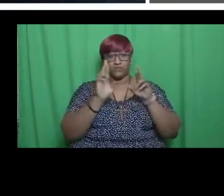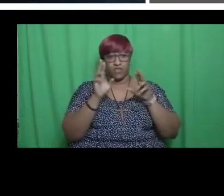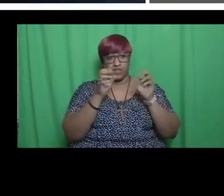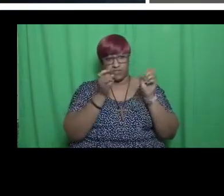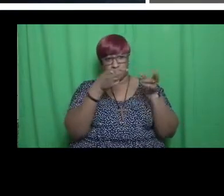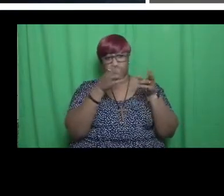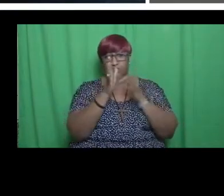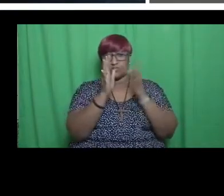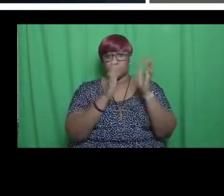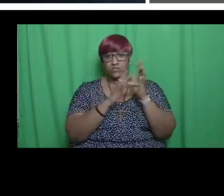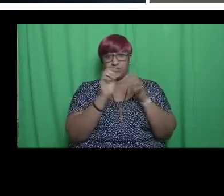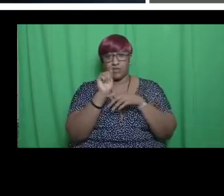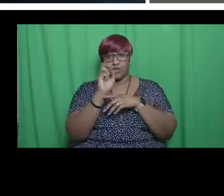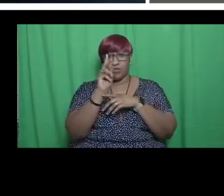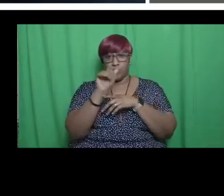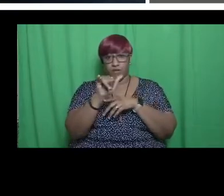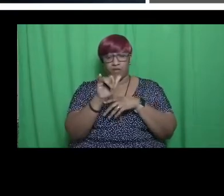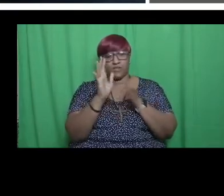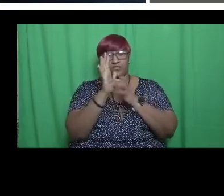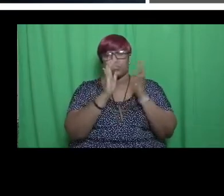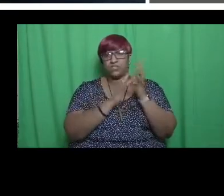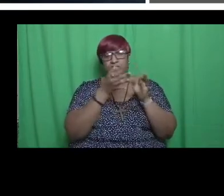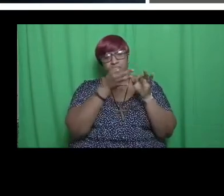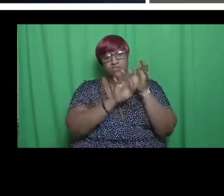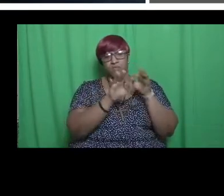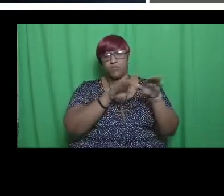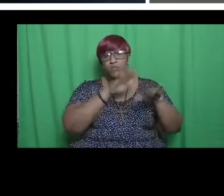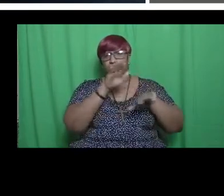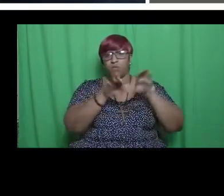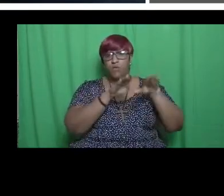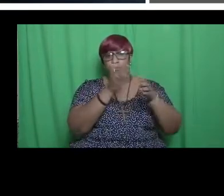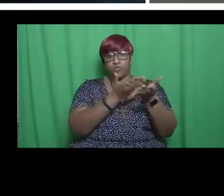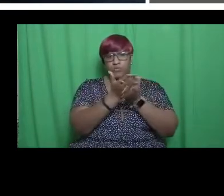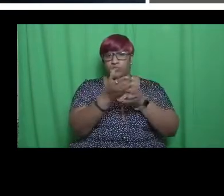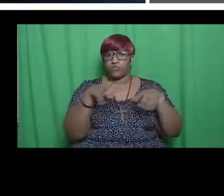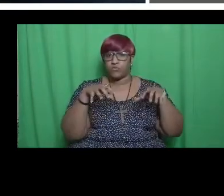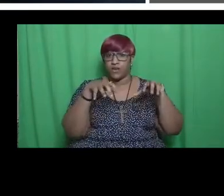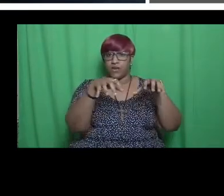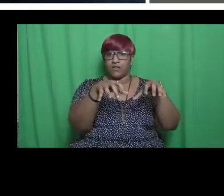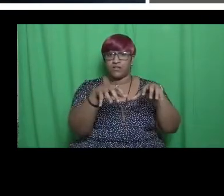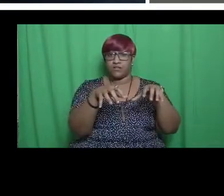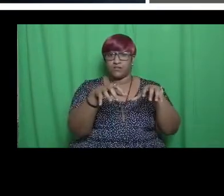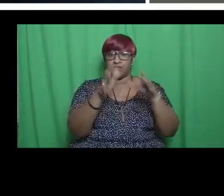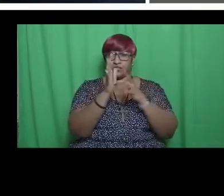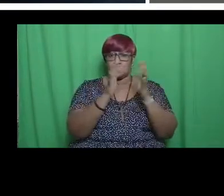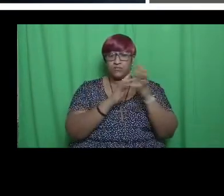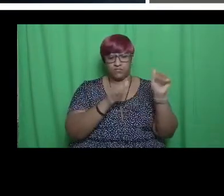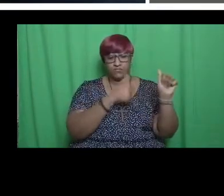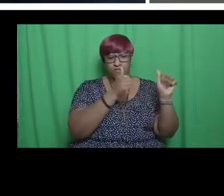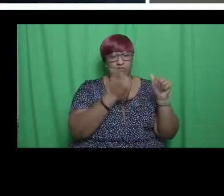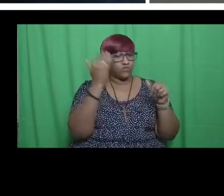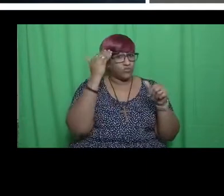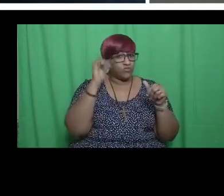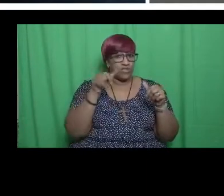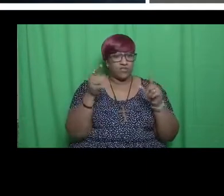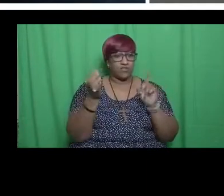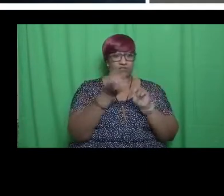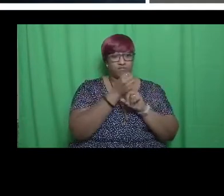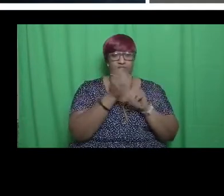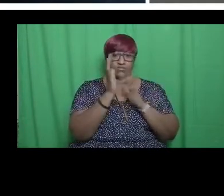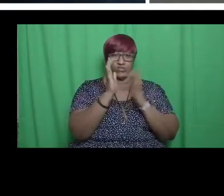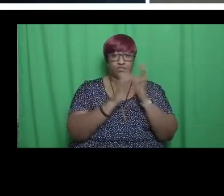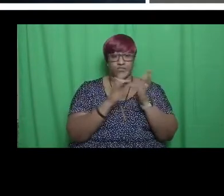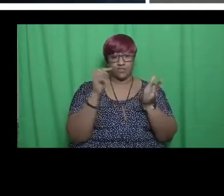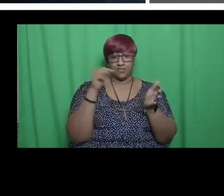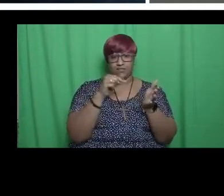Jesus over a cliff, and Jesus just simply walked through the crowd. Well, his disciples knew that. And so when they arrested Jesus this